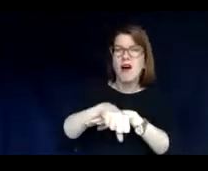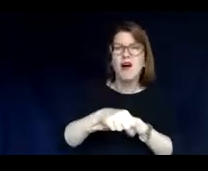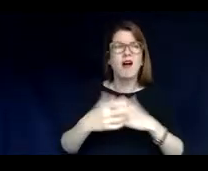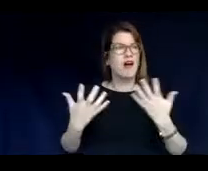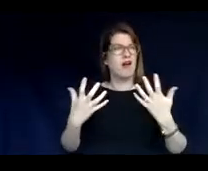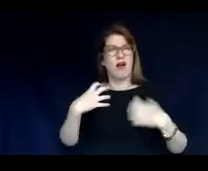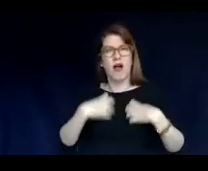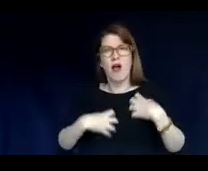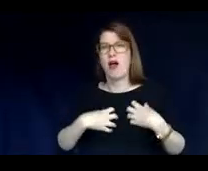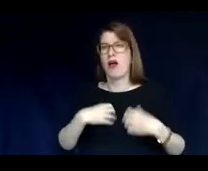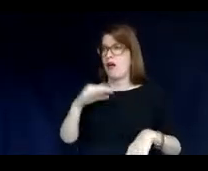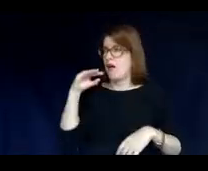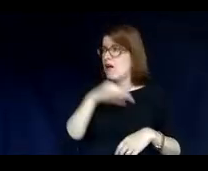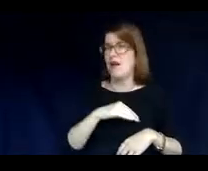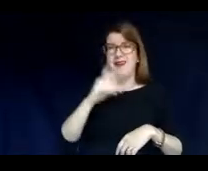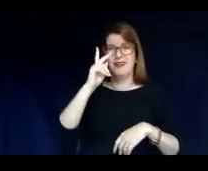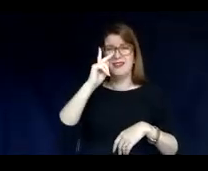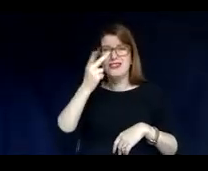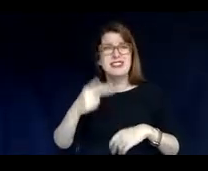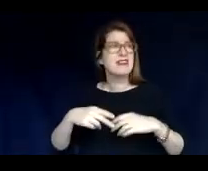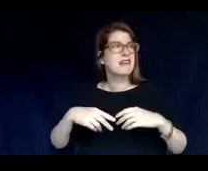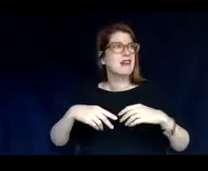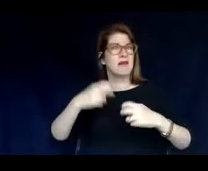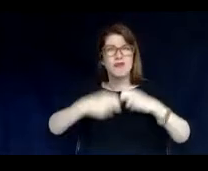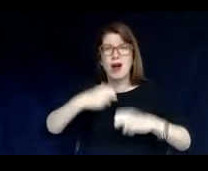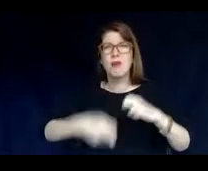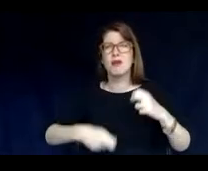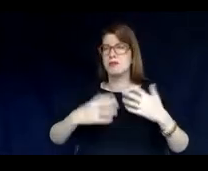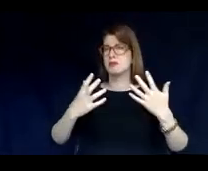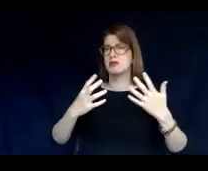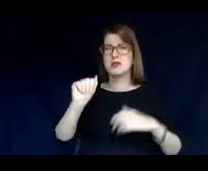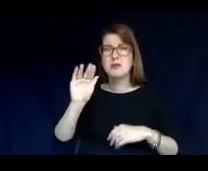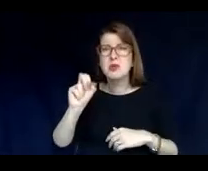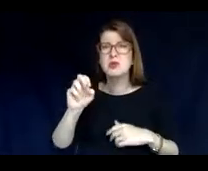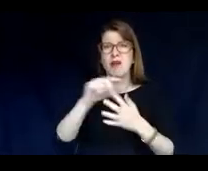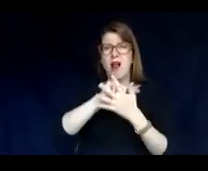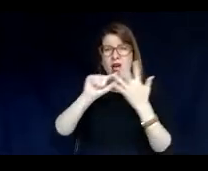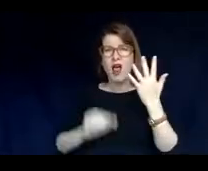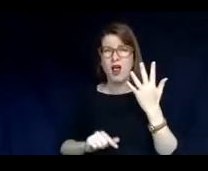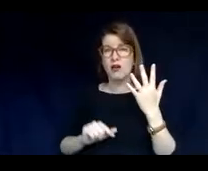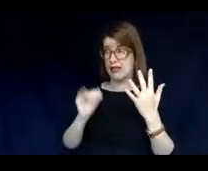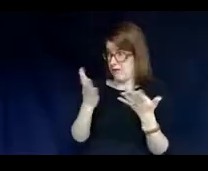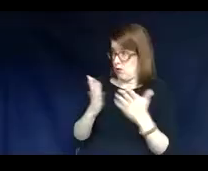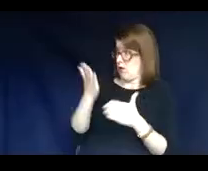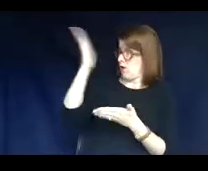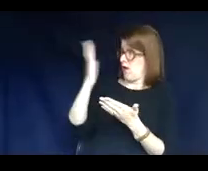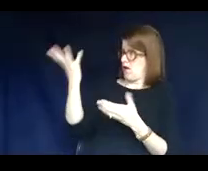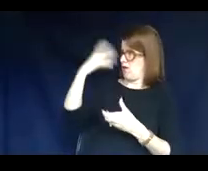scandals. And better yet, what would happen if you let God into this story in every way, fully?